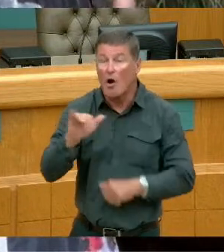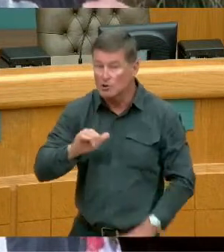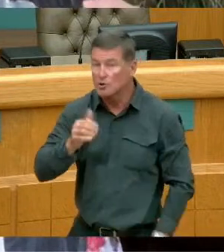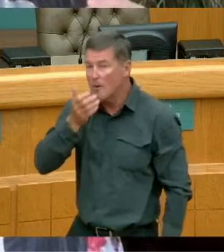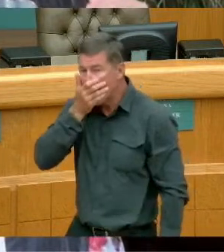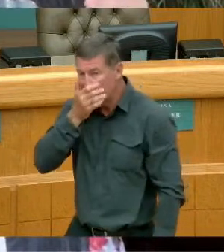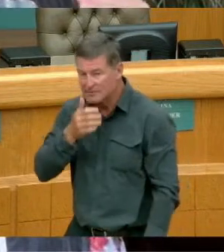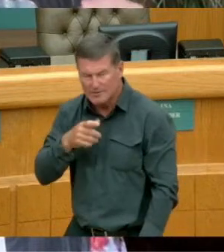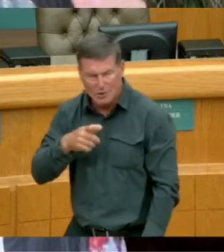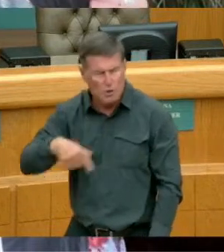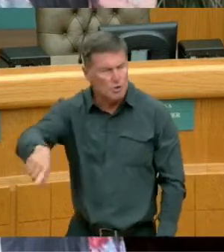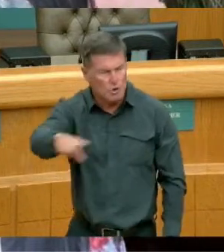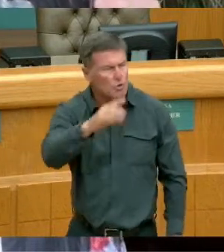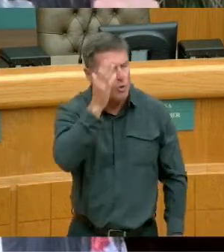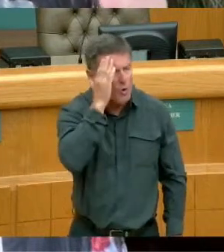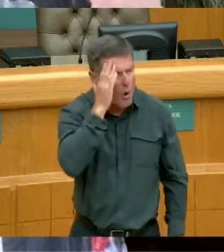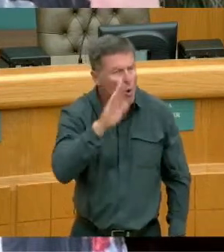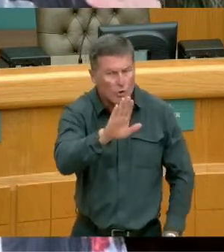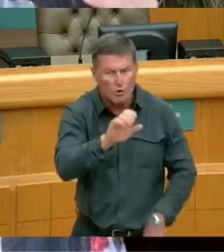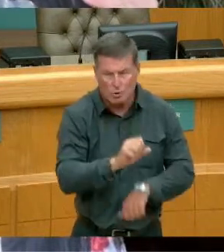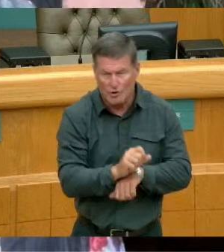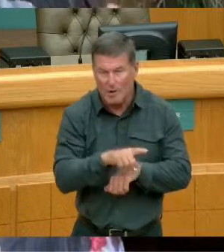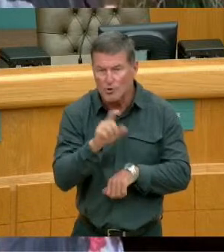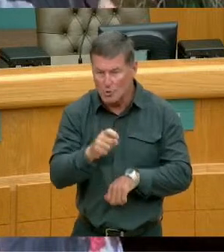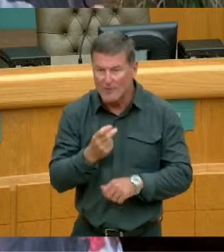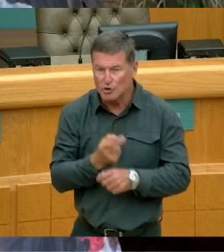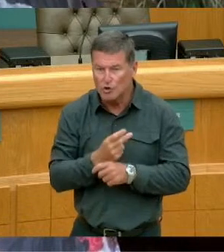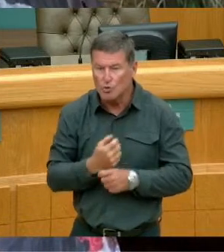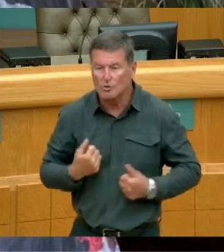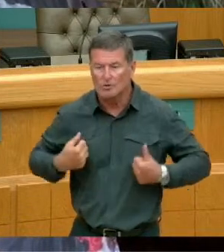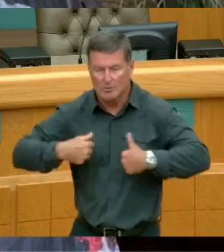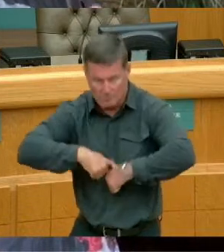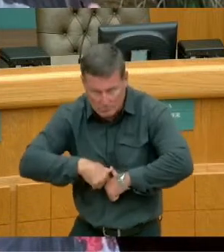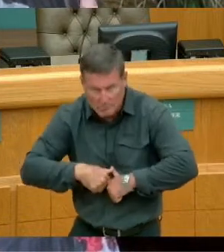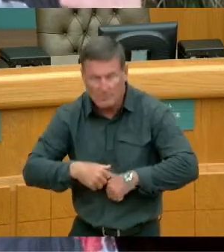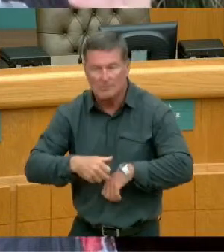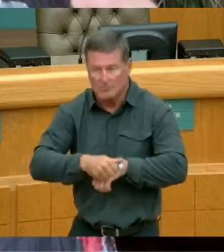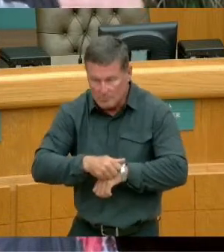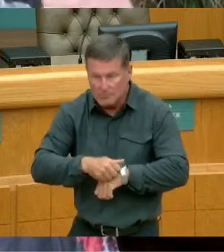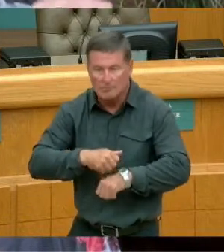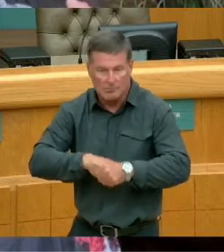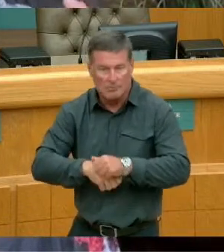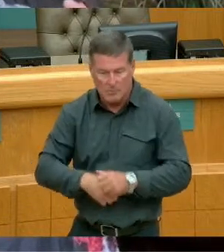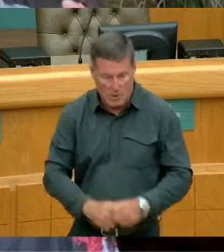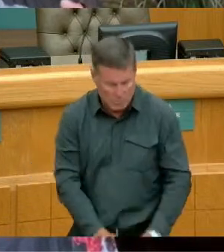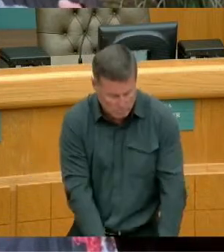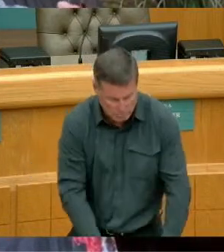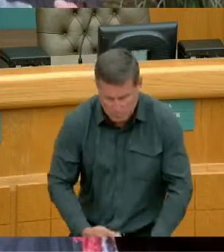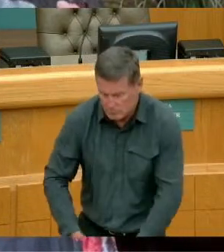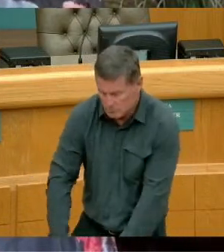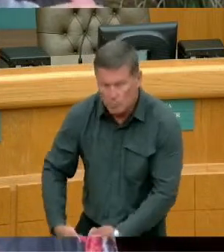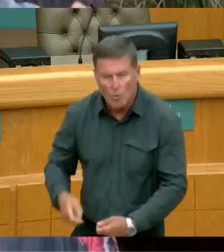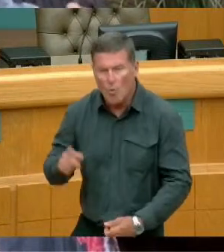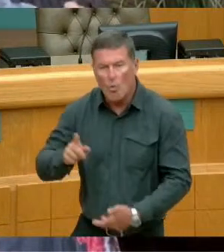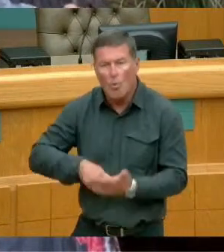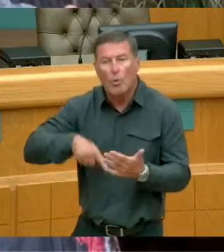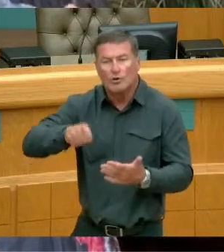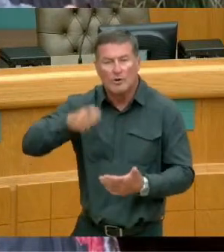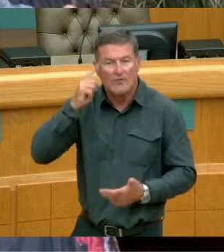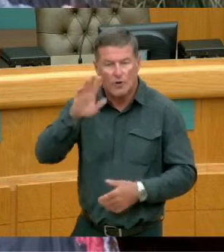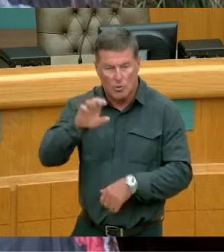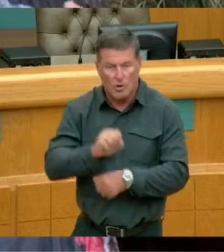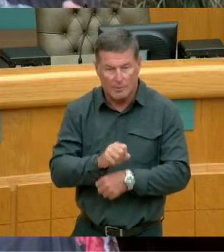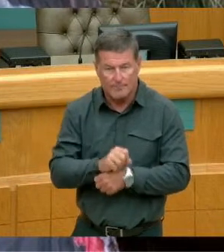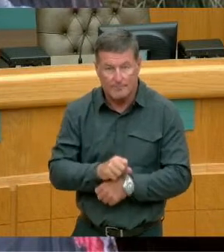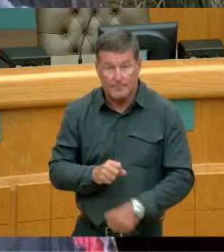job. So that's where the employer comes and needs to help us with this, because the employer has to help us and say, you're a